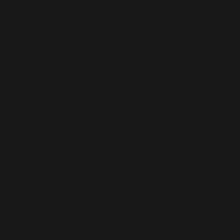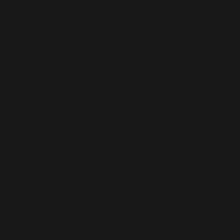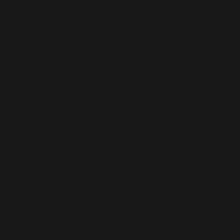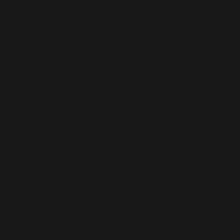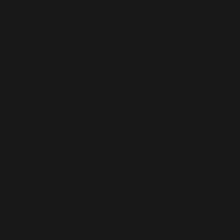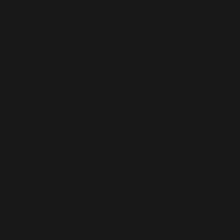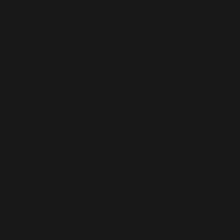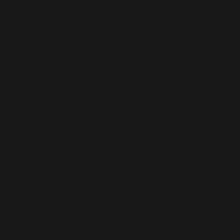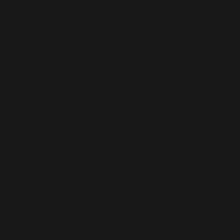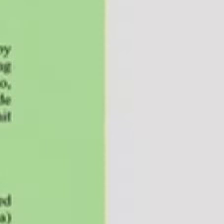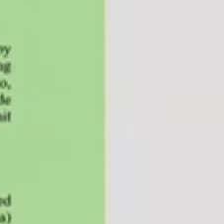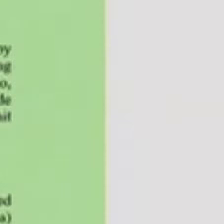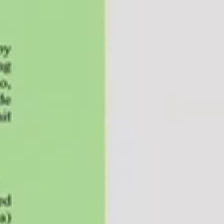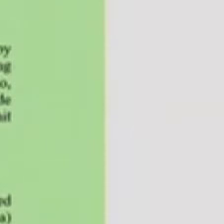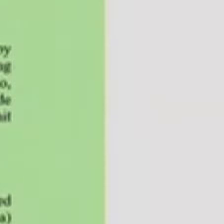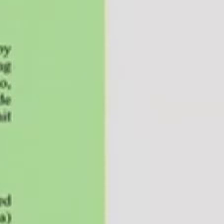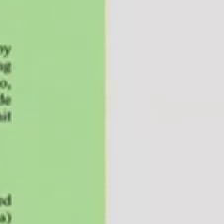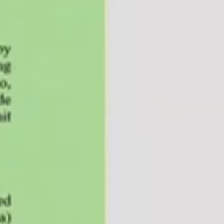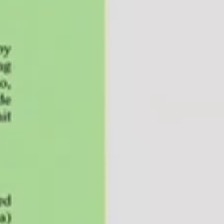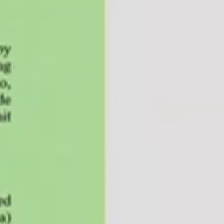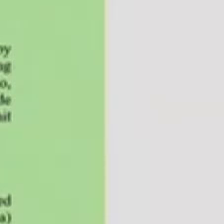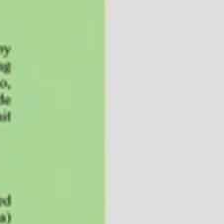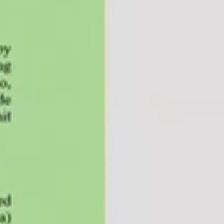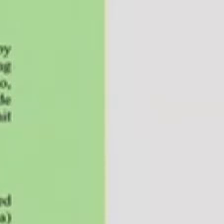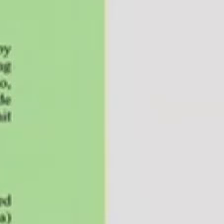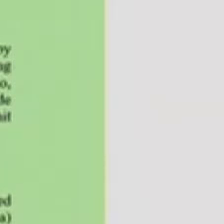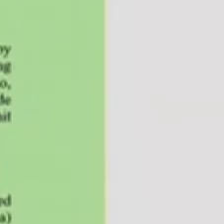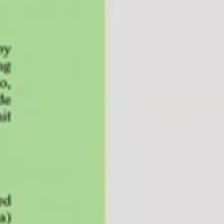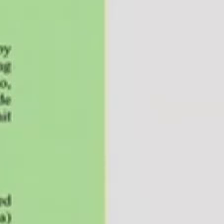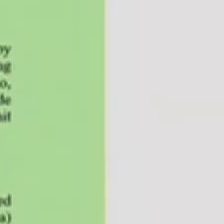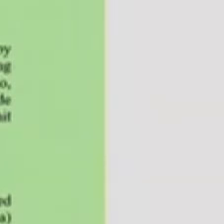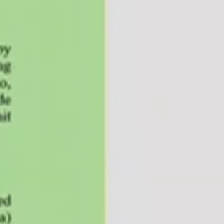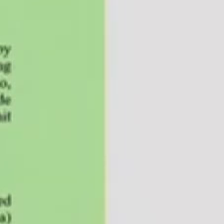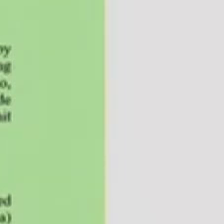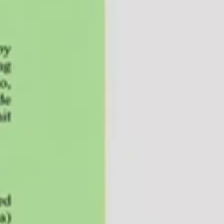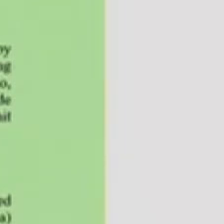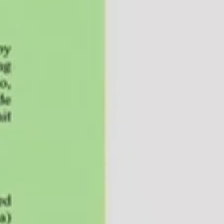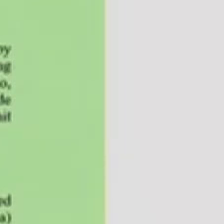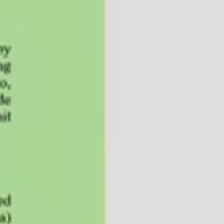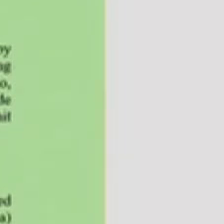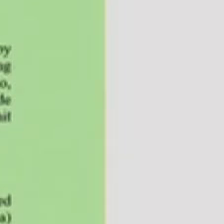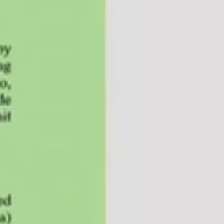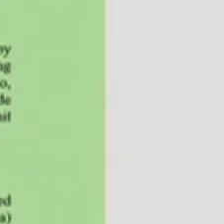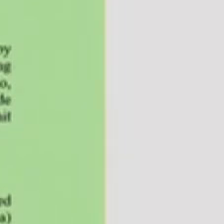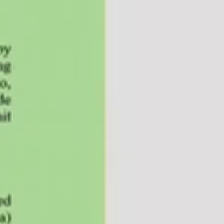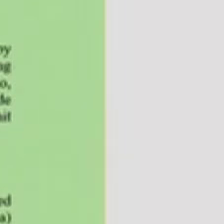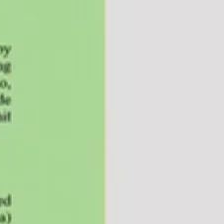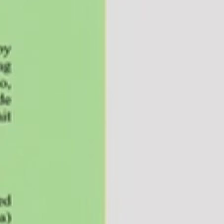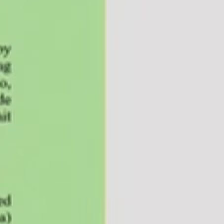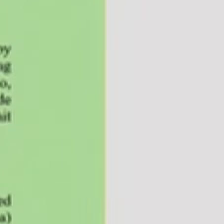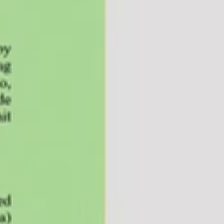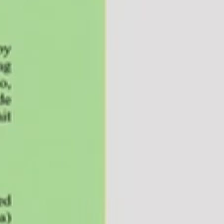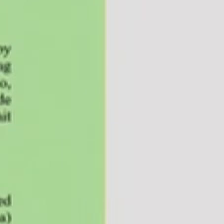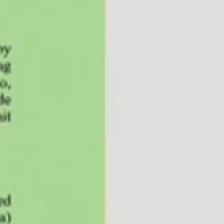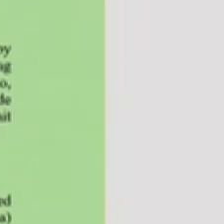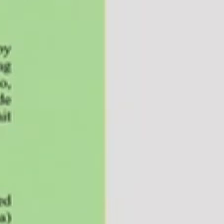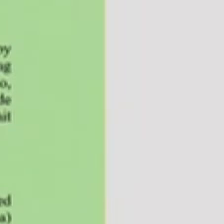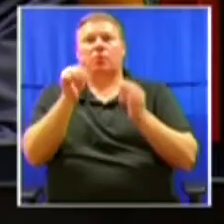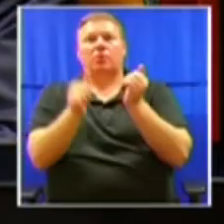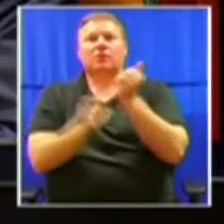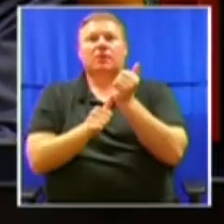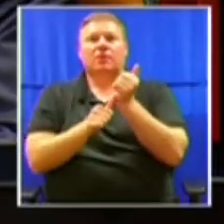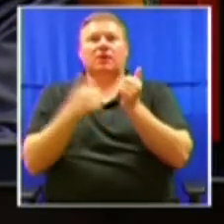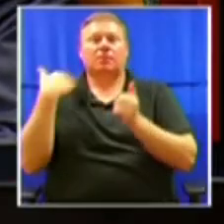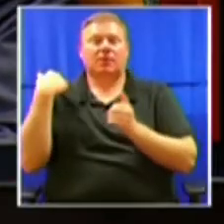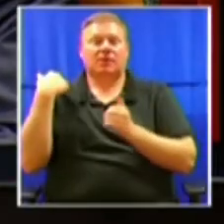by the Honourable Nkosi to the Minister of International Relations and Cooperation. I've been informed that the Honourable Deputy Minister will be answering the questions